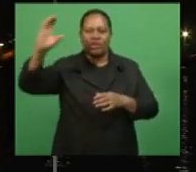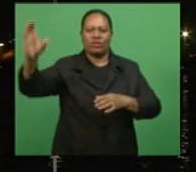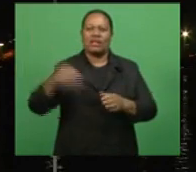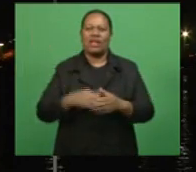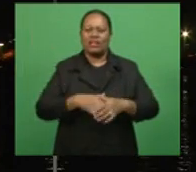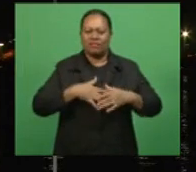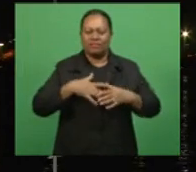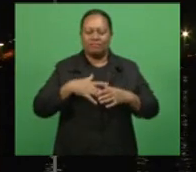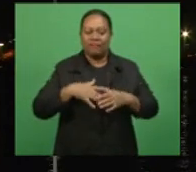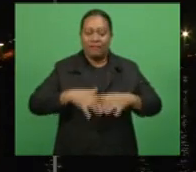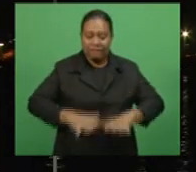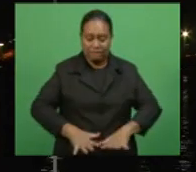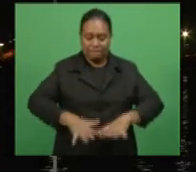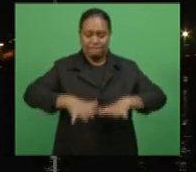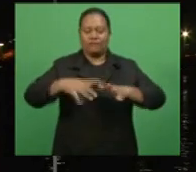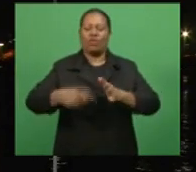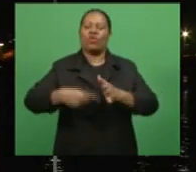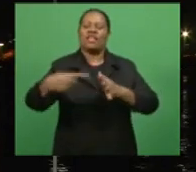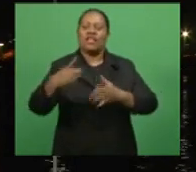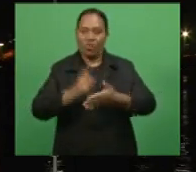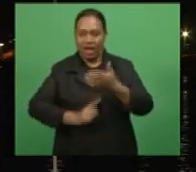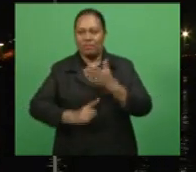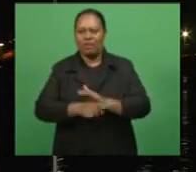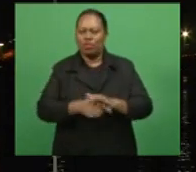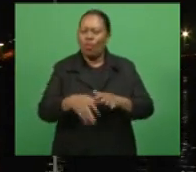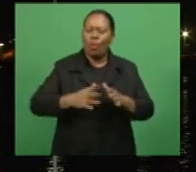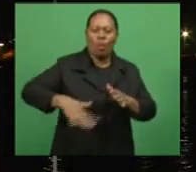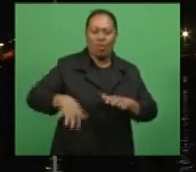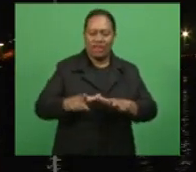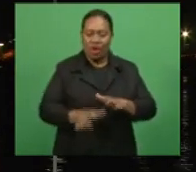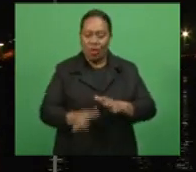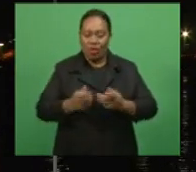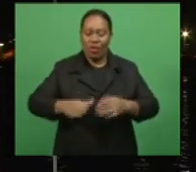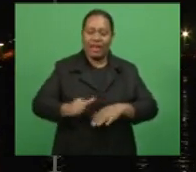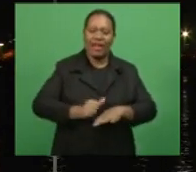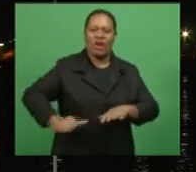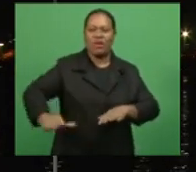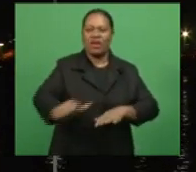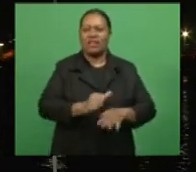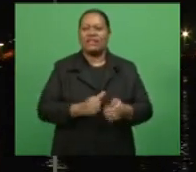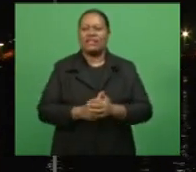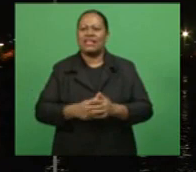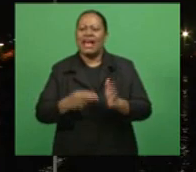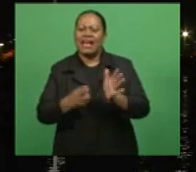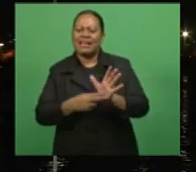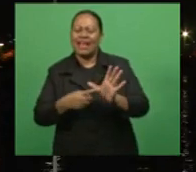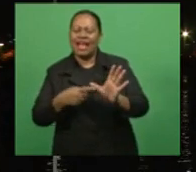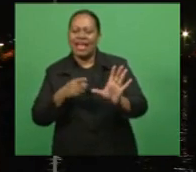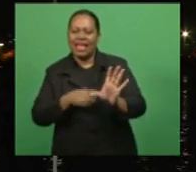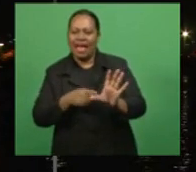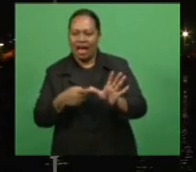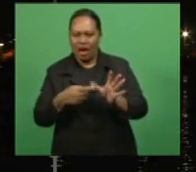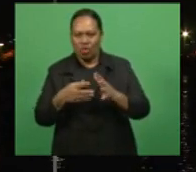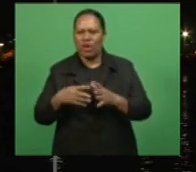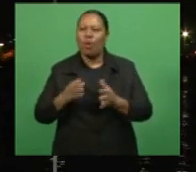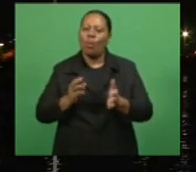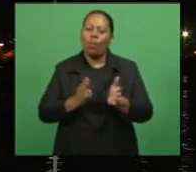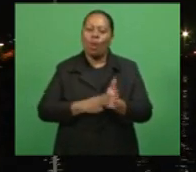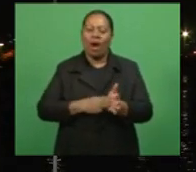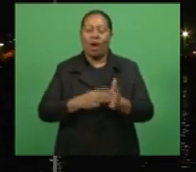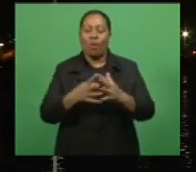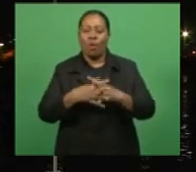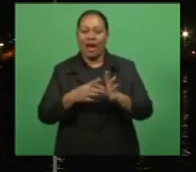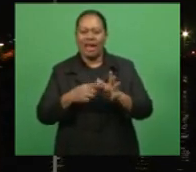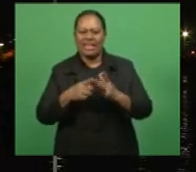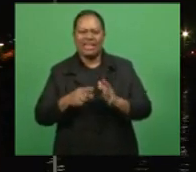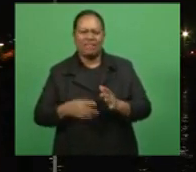flood alert remains in force for the low-lying areas and areas downstream of Nayau Station in the Wainingbuka River. It has